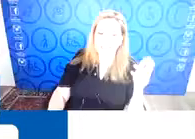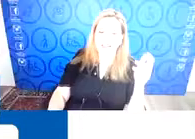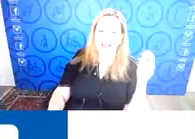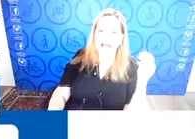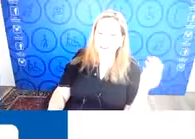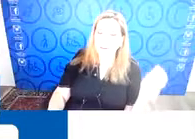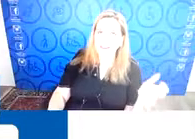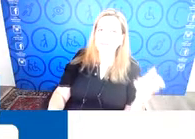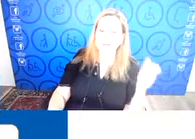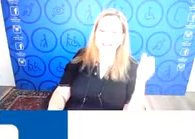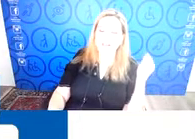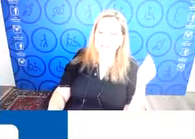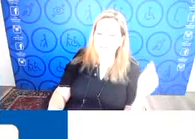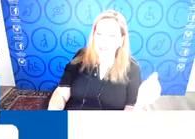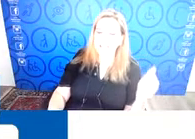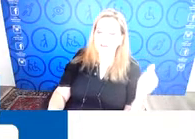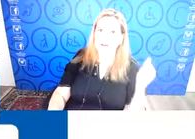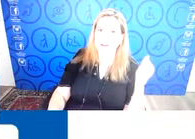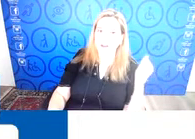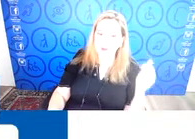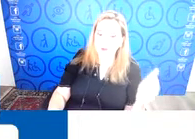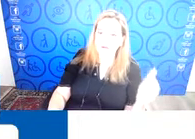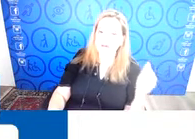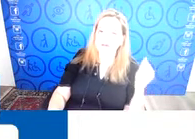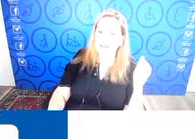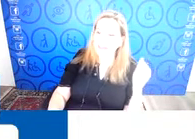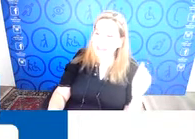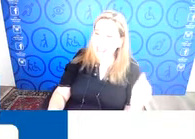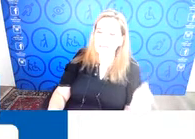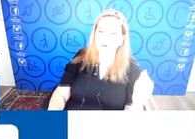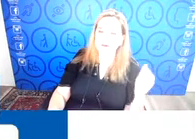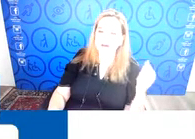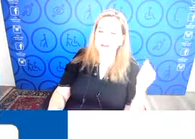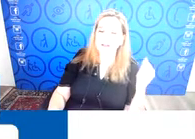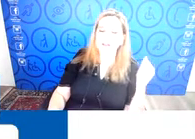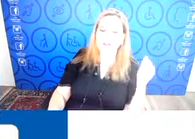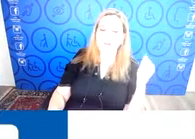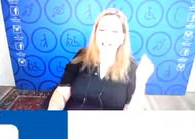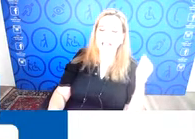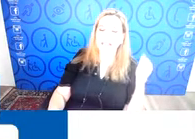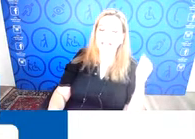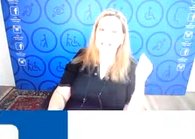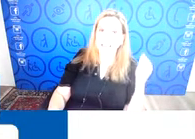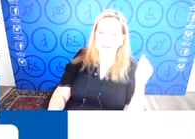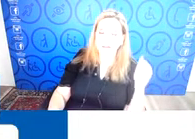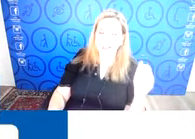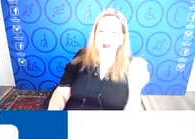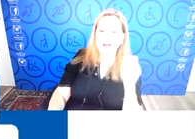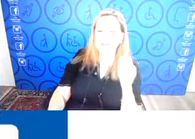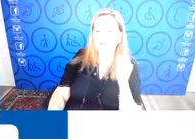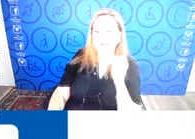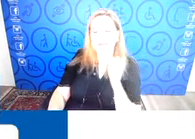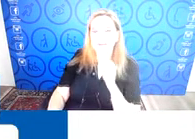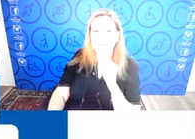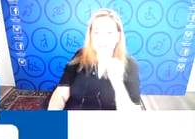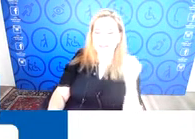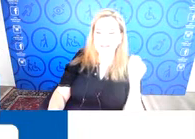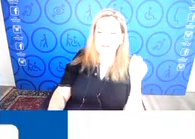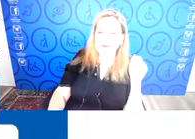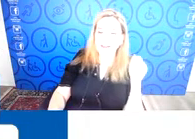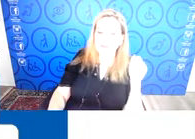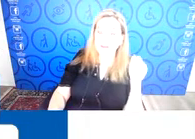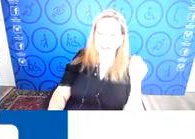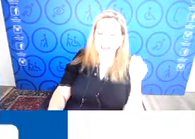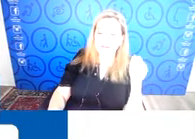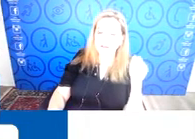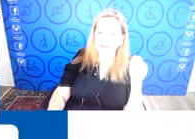ONSE, IAAP, Phaser, Google, Enable, G3ICT, Austrian Association